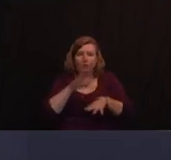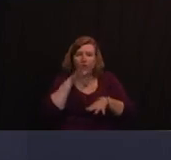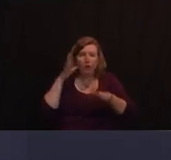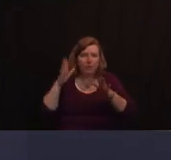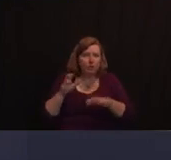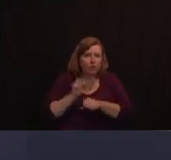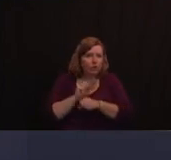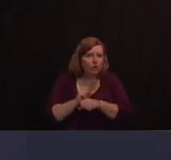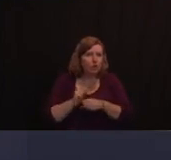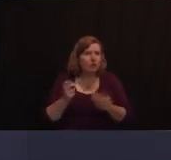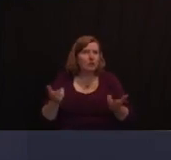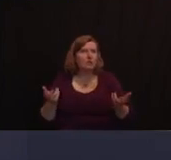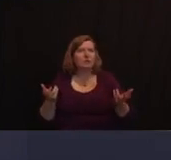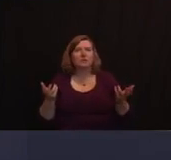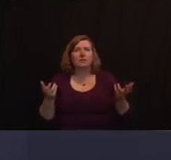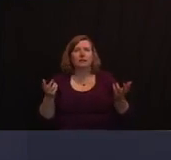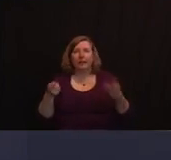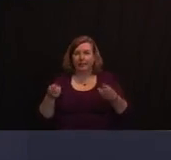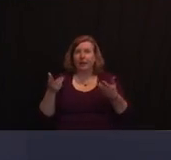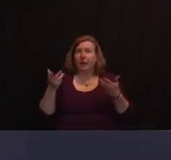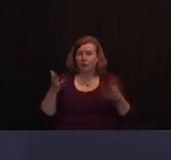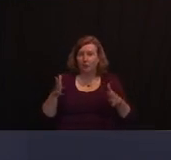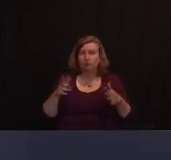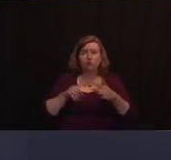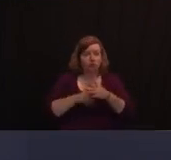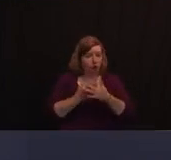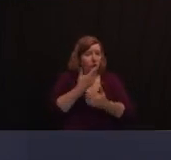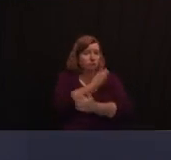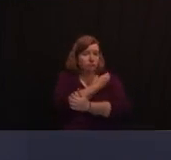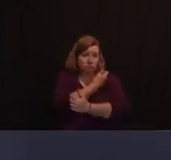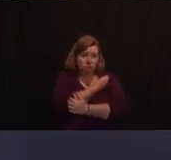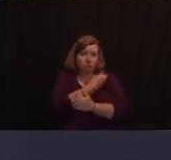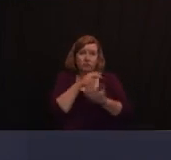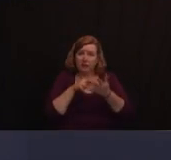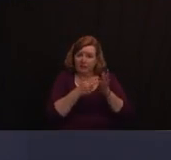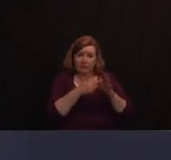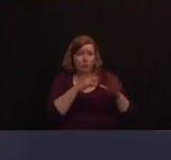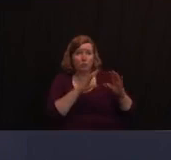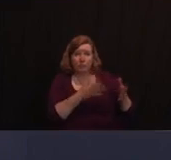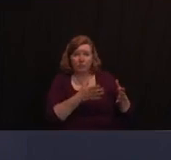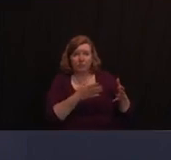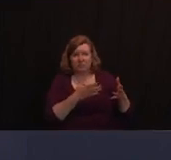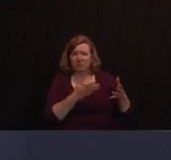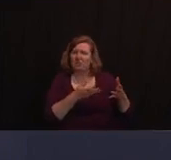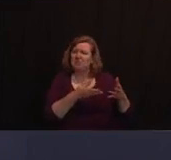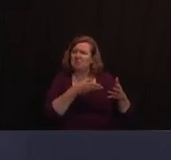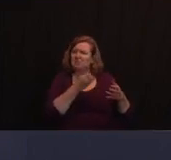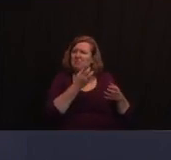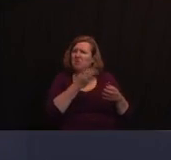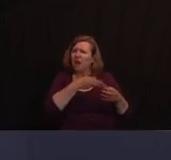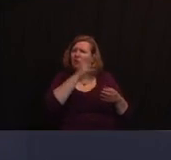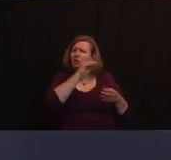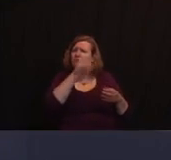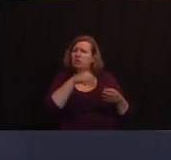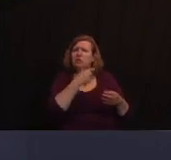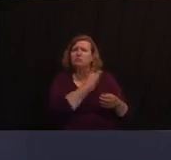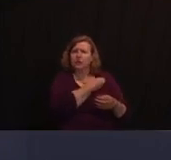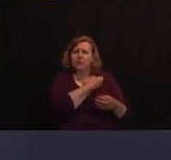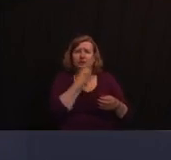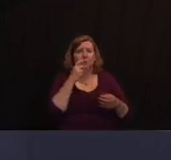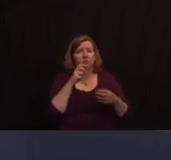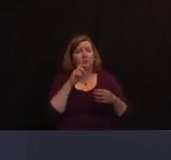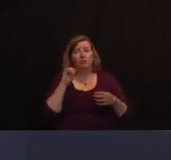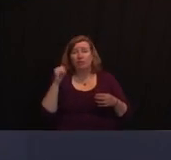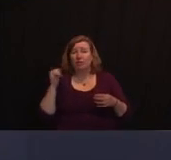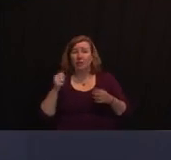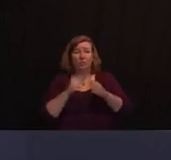vaccination programs had already started. So a percentage of this group have already been vaccinated primarily by J&J without any